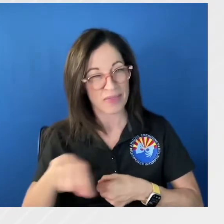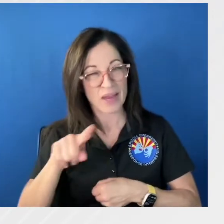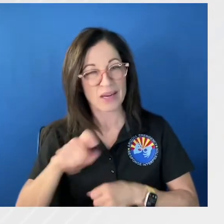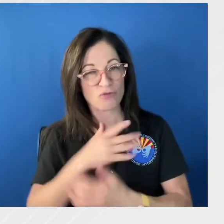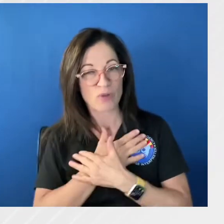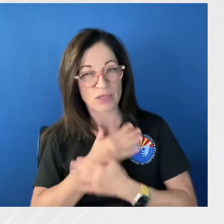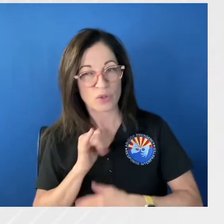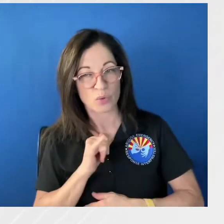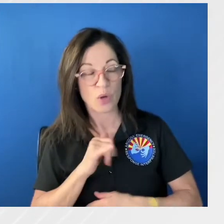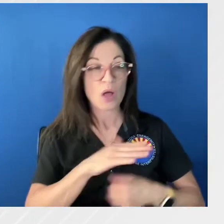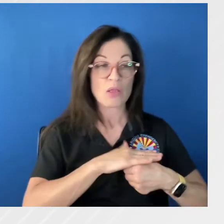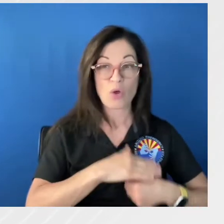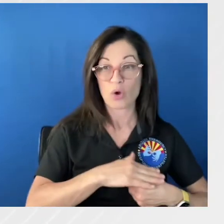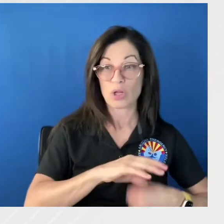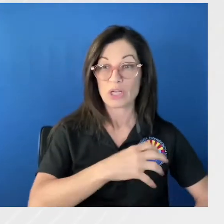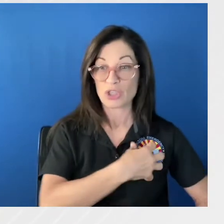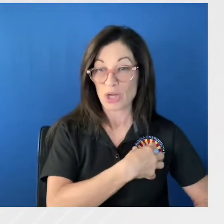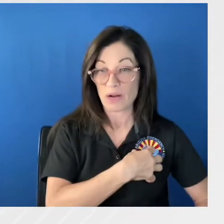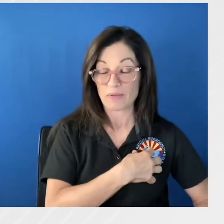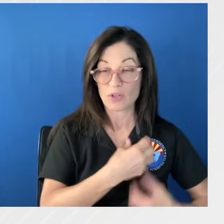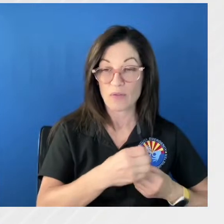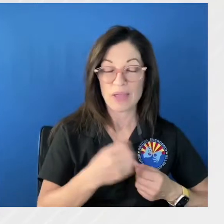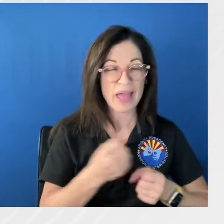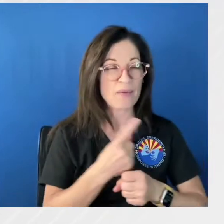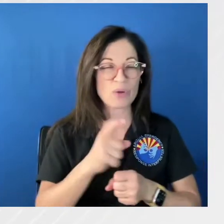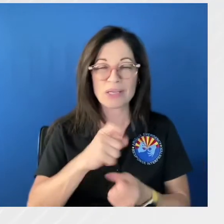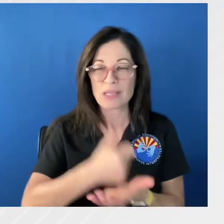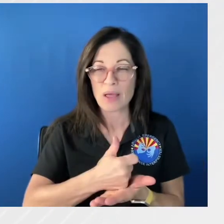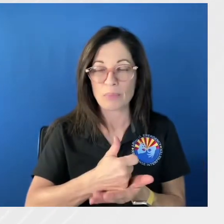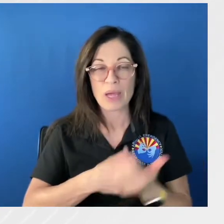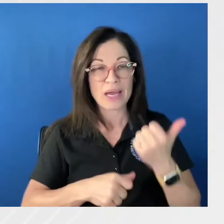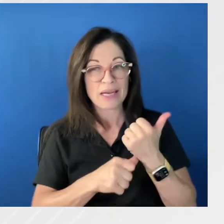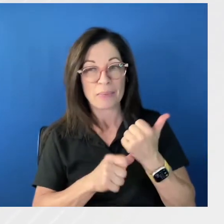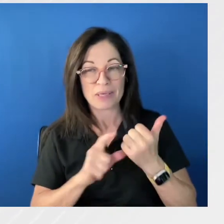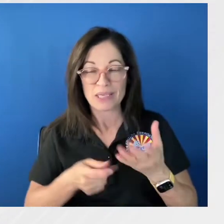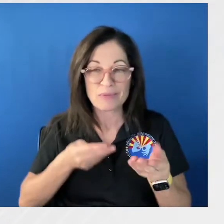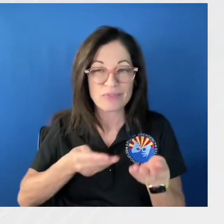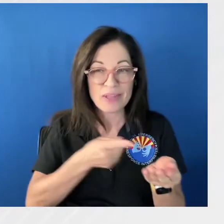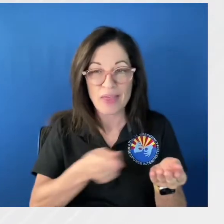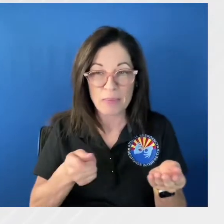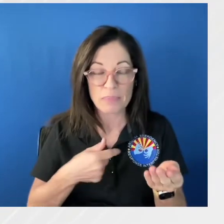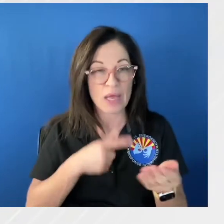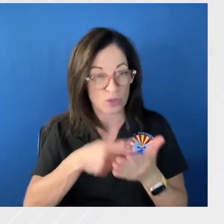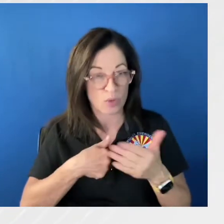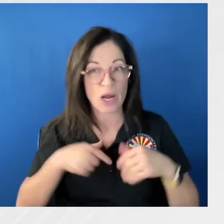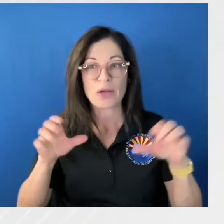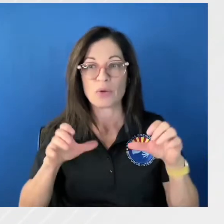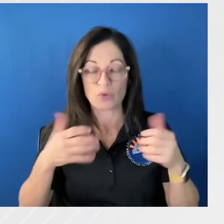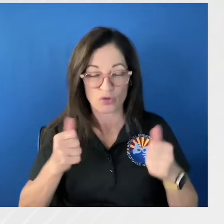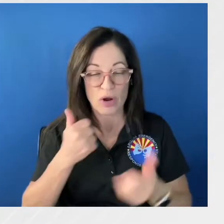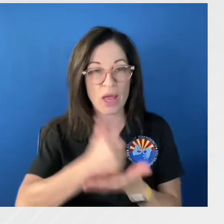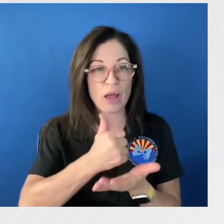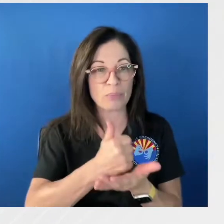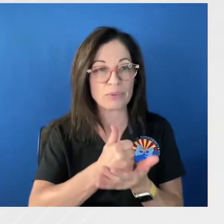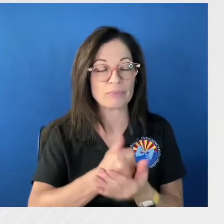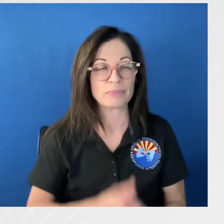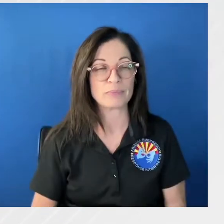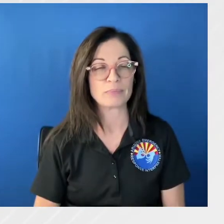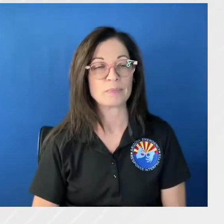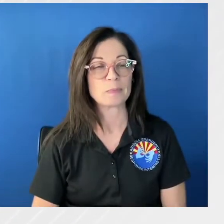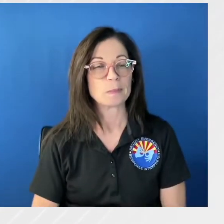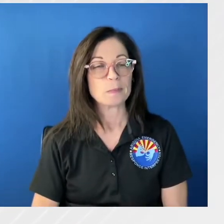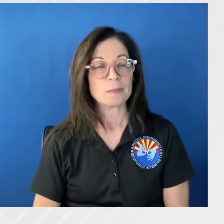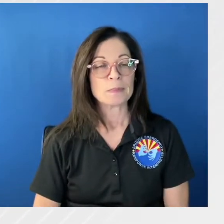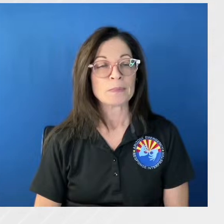sheriff's office, everybody needs help. Deputies need feeding. That's what I do. Try to help them out.